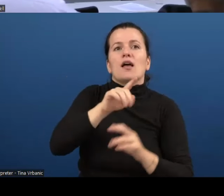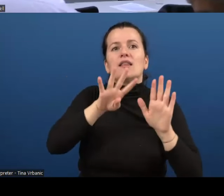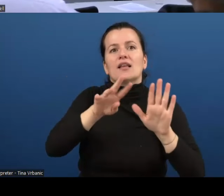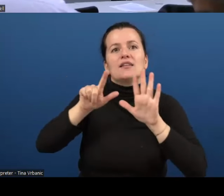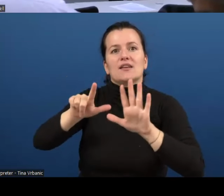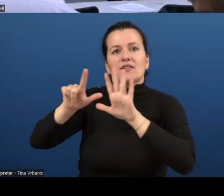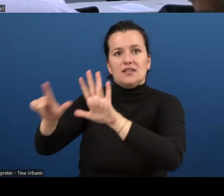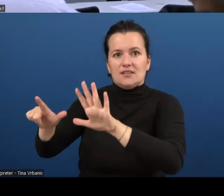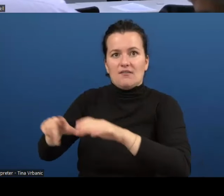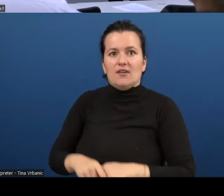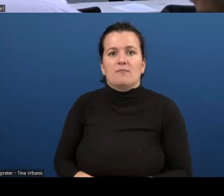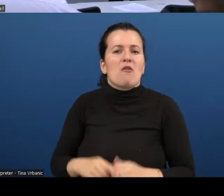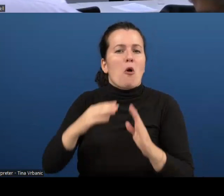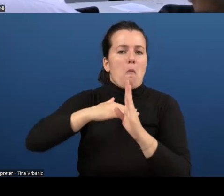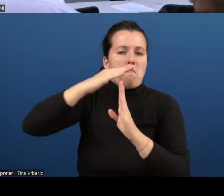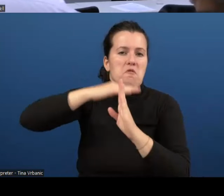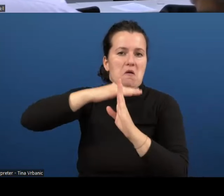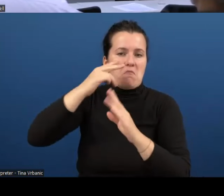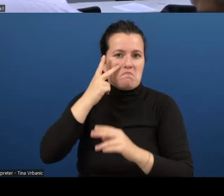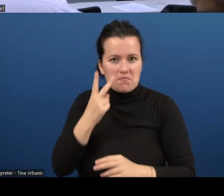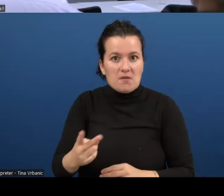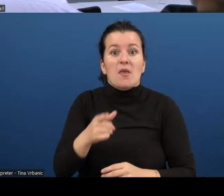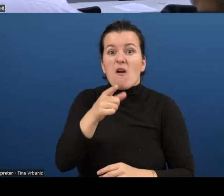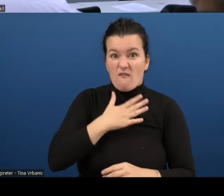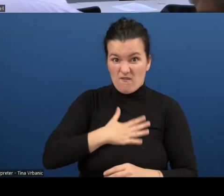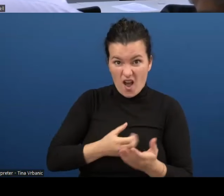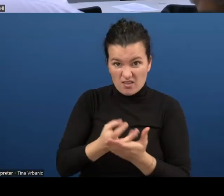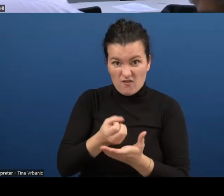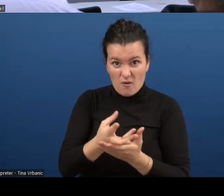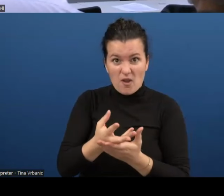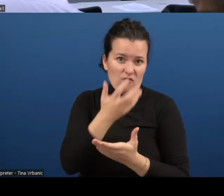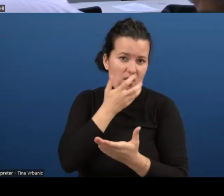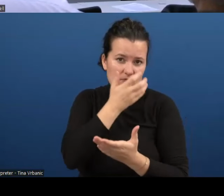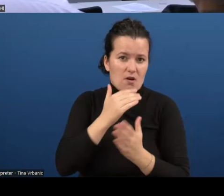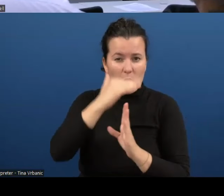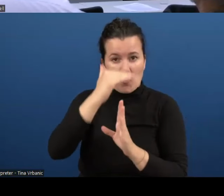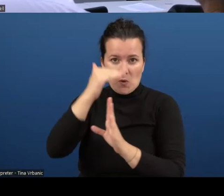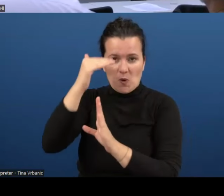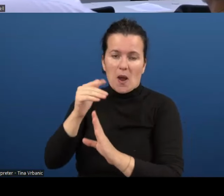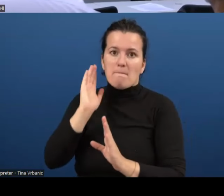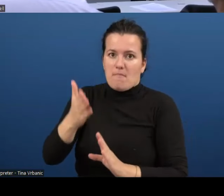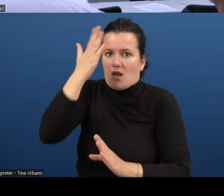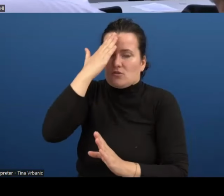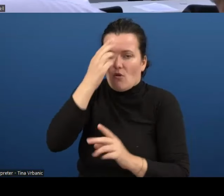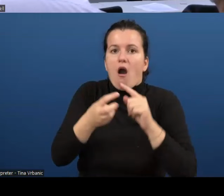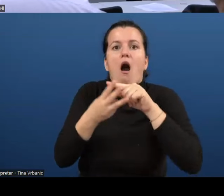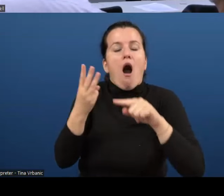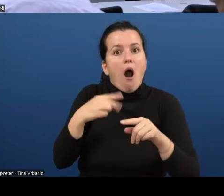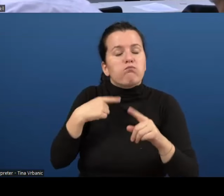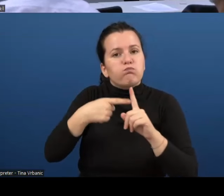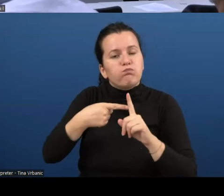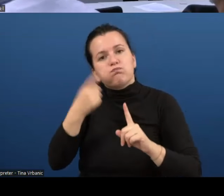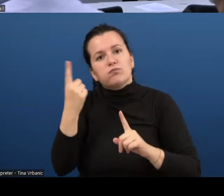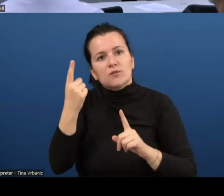work with temperature, you need to know that. Another interesting effect is if you have a number of bars that are